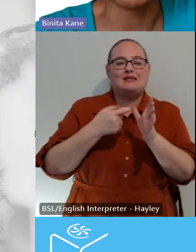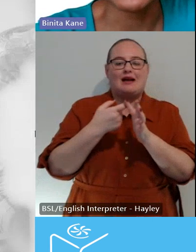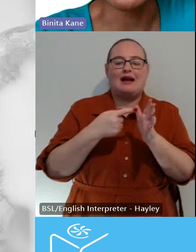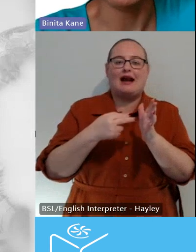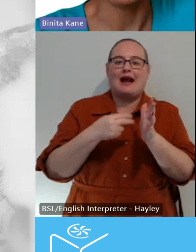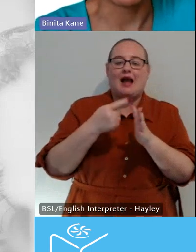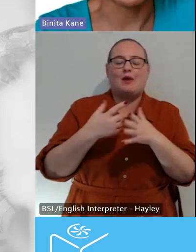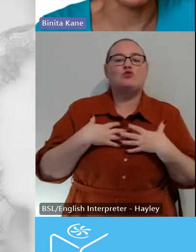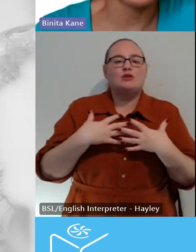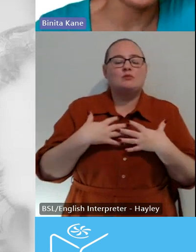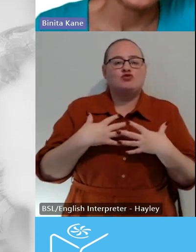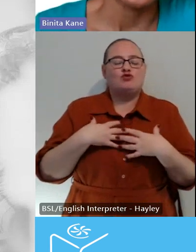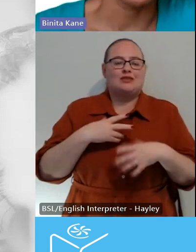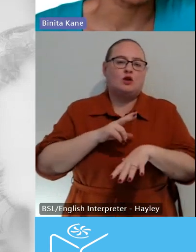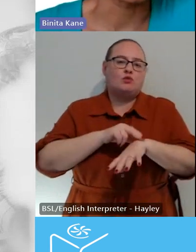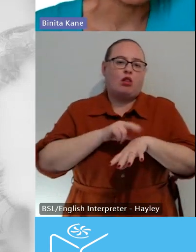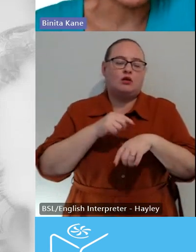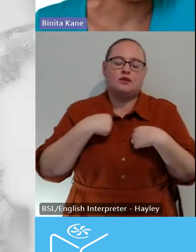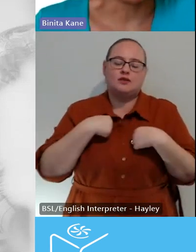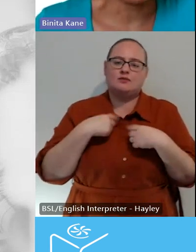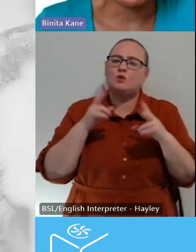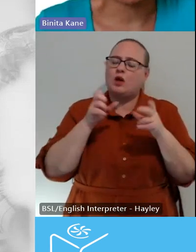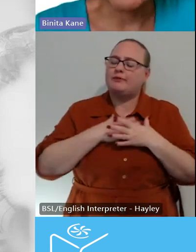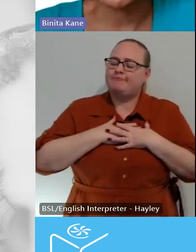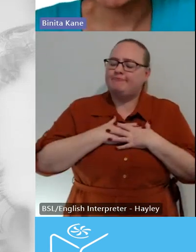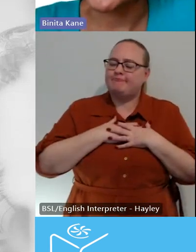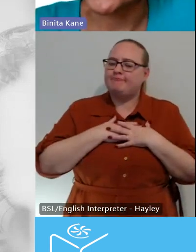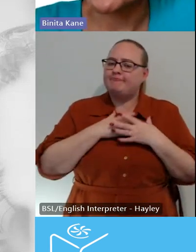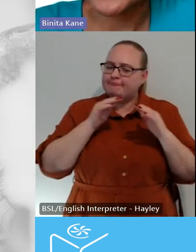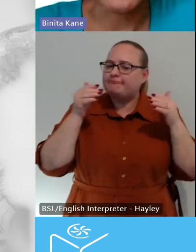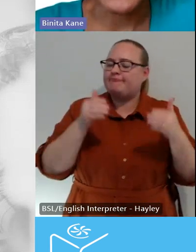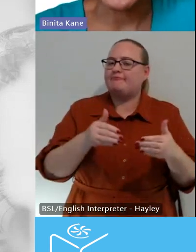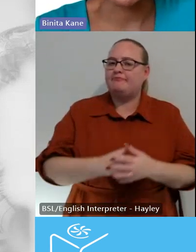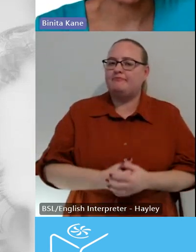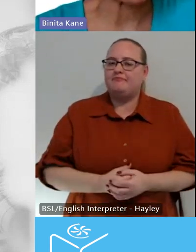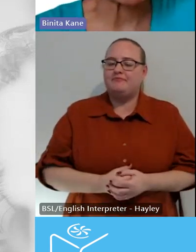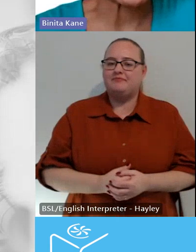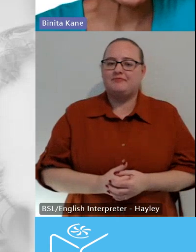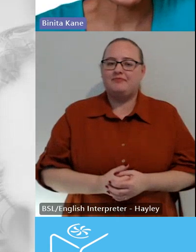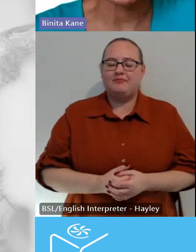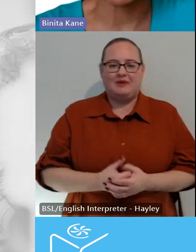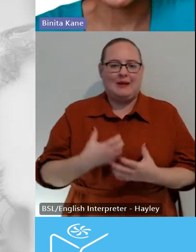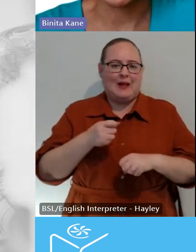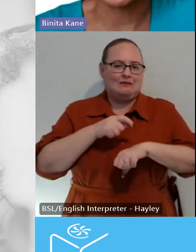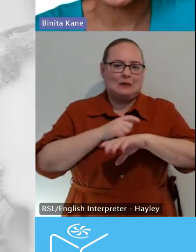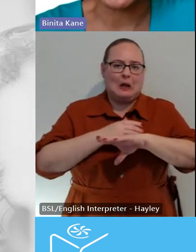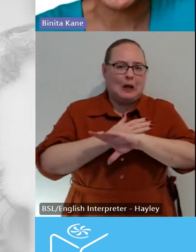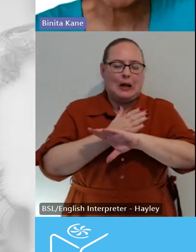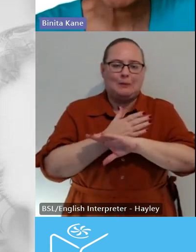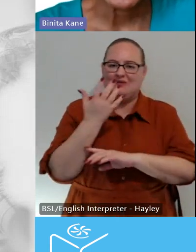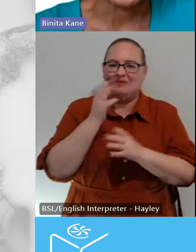topic that's very close to my heart. I'm going to just crack straight on, if that's okay, because I've got 15 minutes to cover an